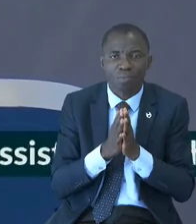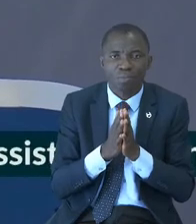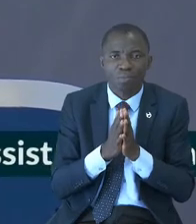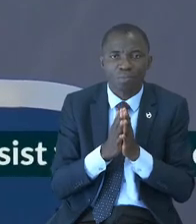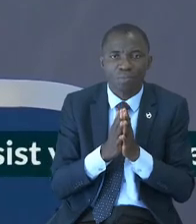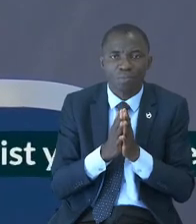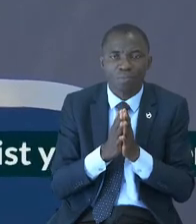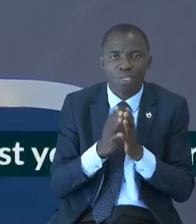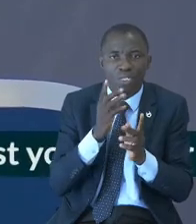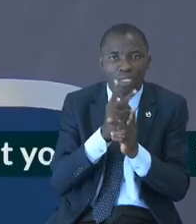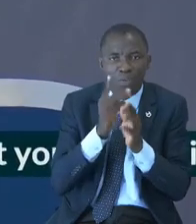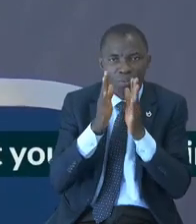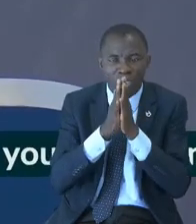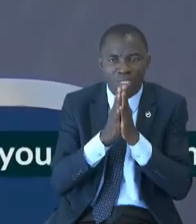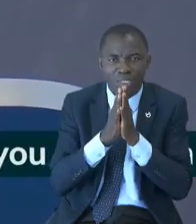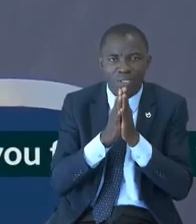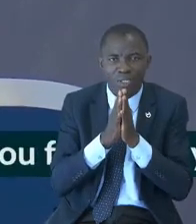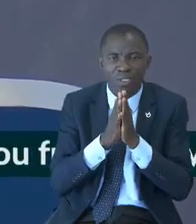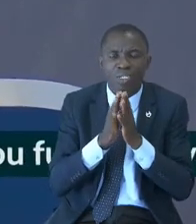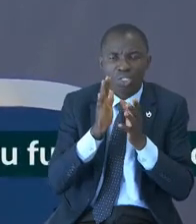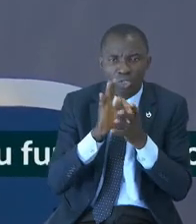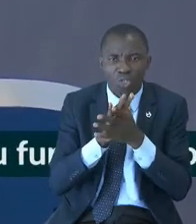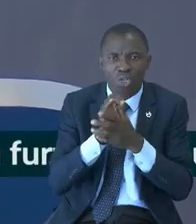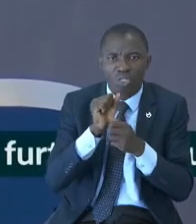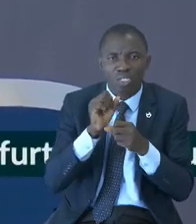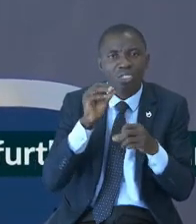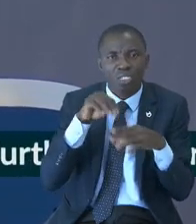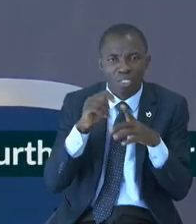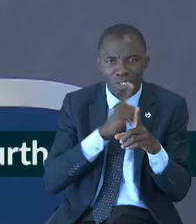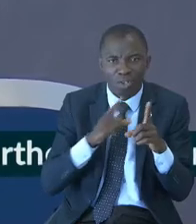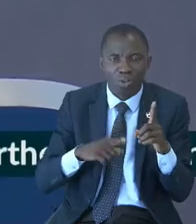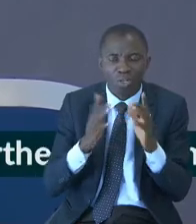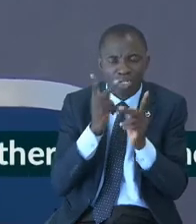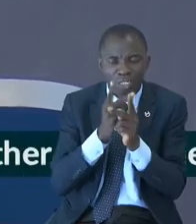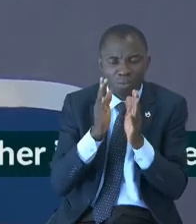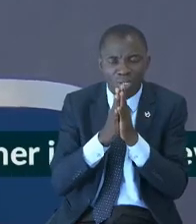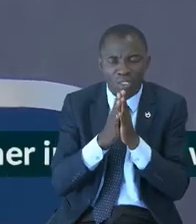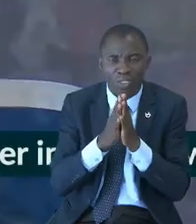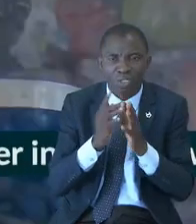I've not seen any flag at all. Raise it up very well so I can see it.